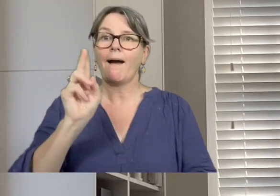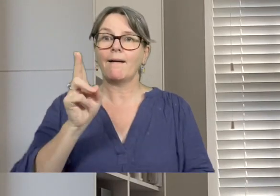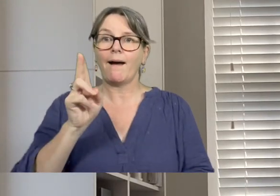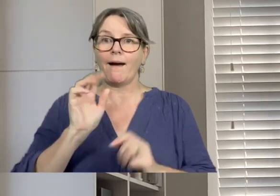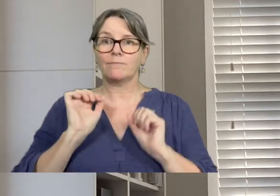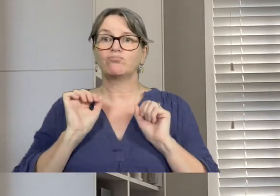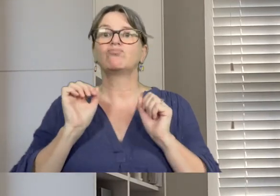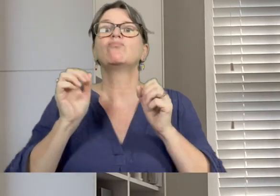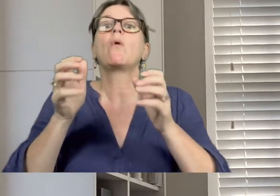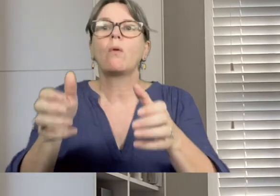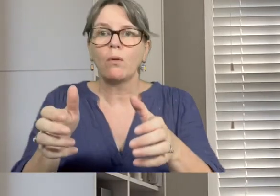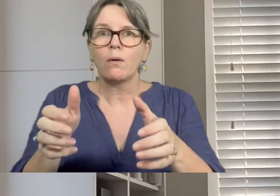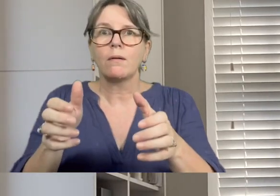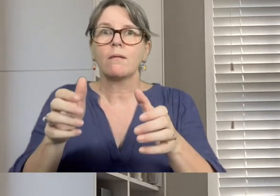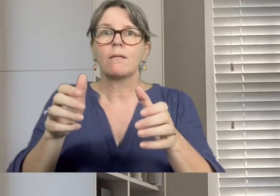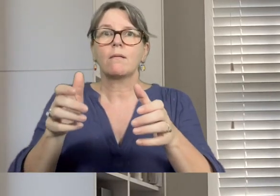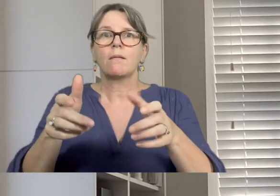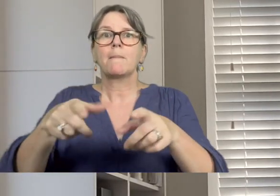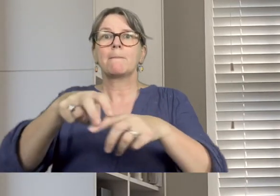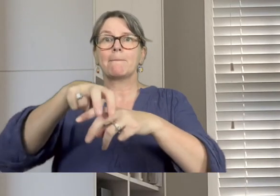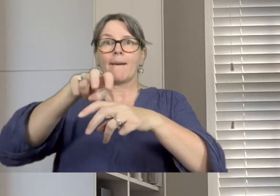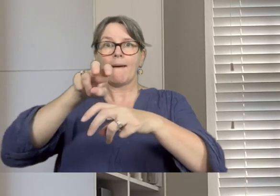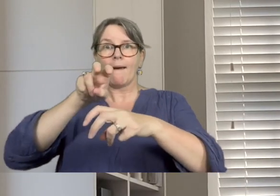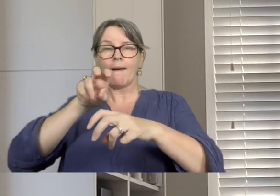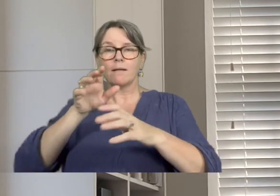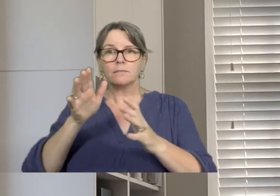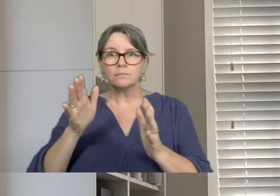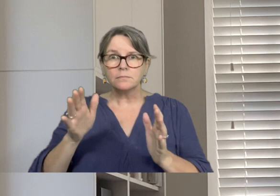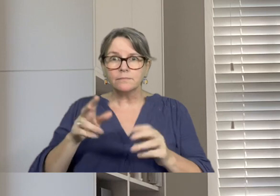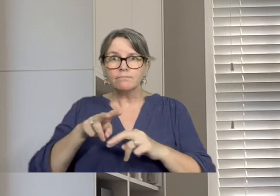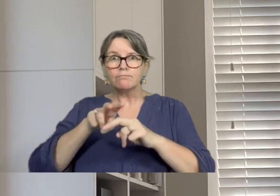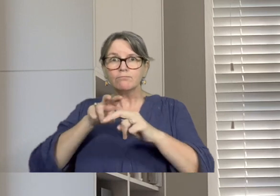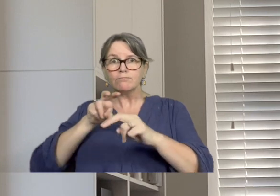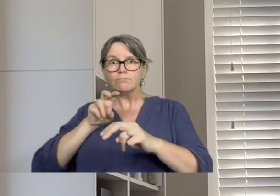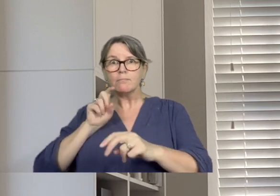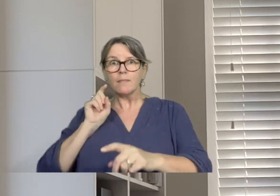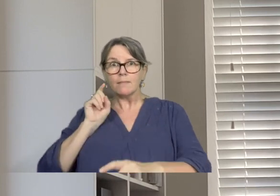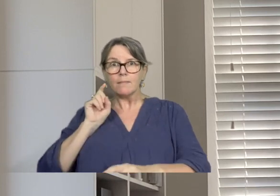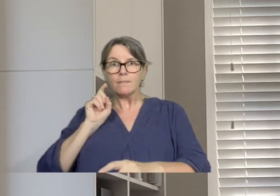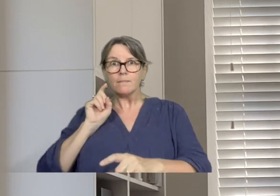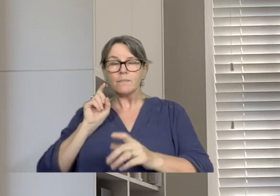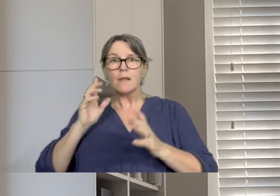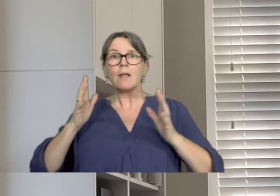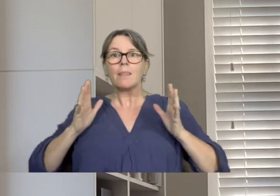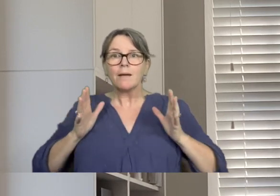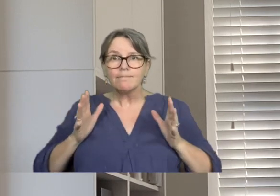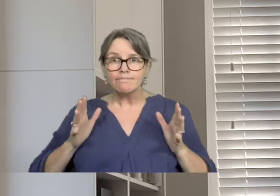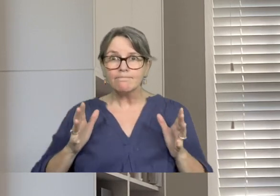out as we go. Breath in, breath out.